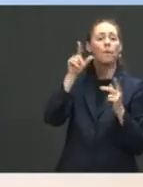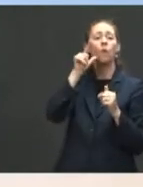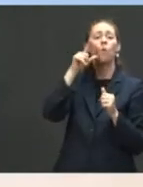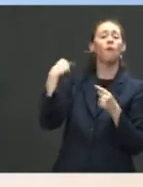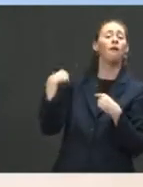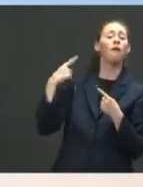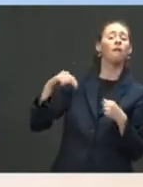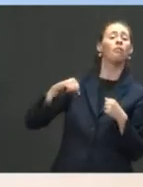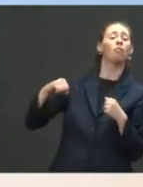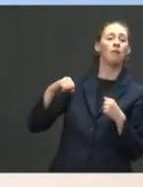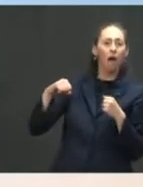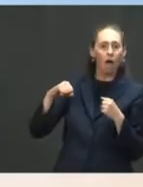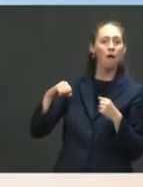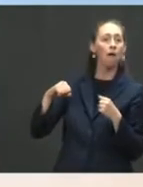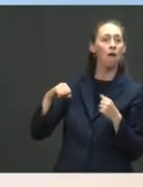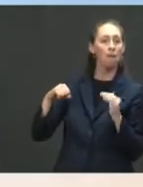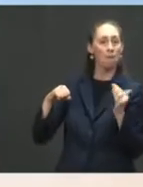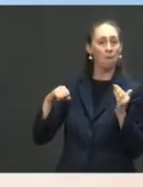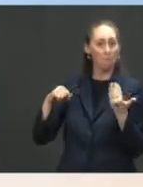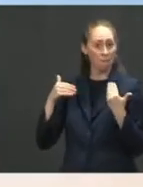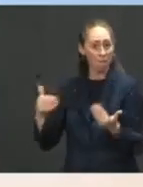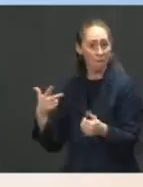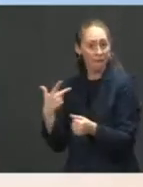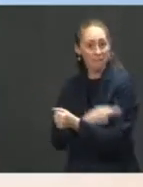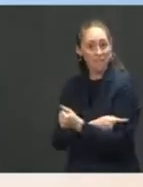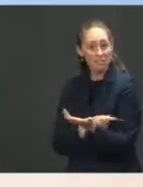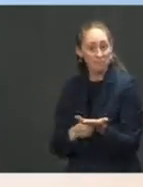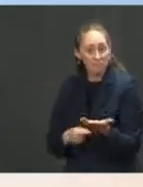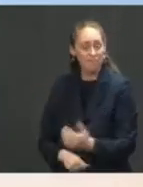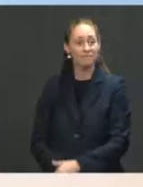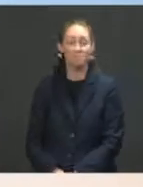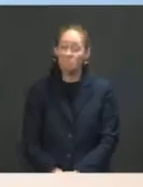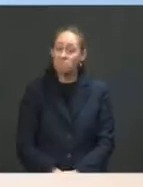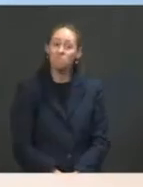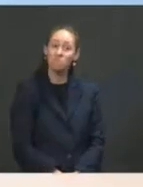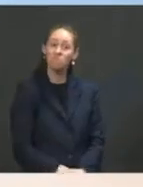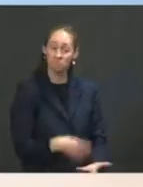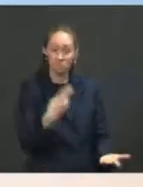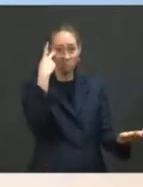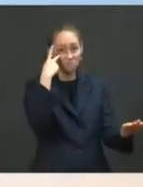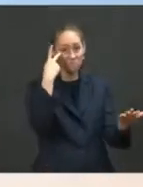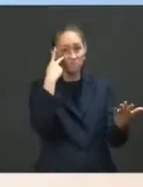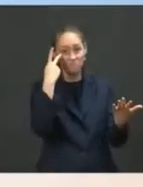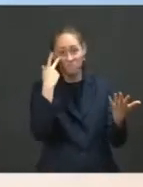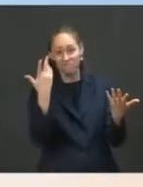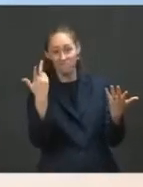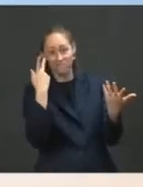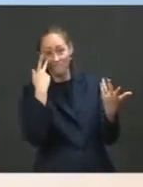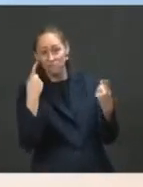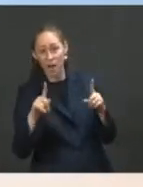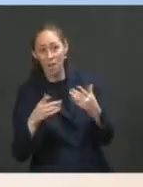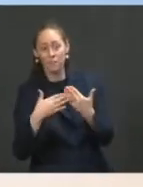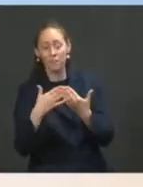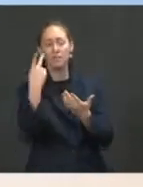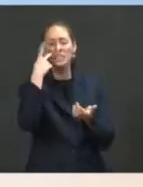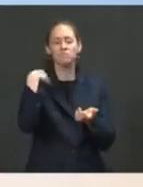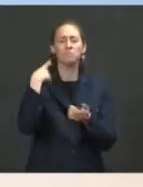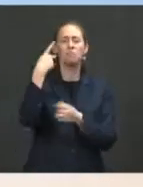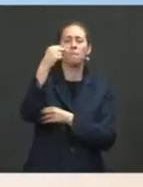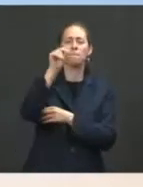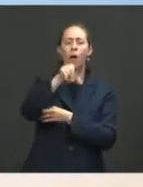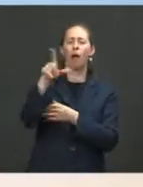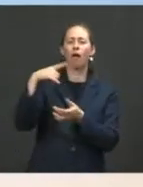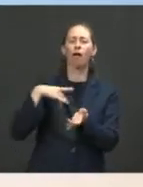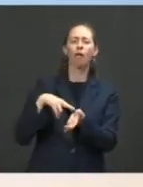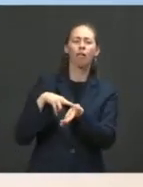how significant? Well, it's a really good question, Amr. I think we're going to have to wait and see. I mean, there have been polls several weeks ago, or the last ones I